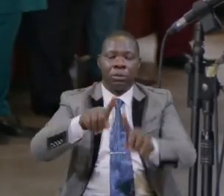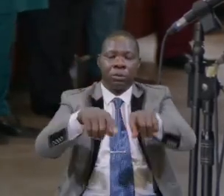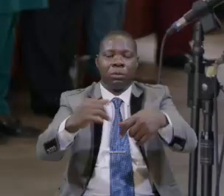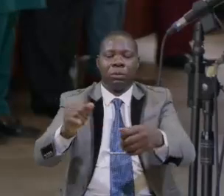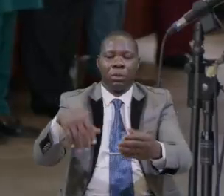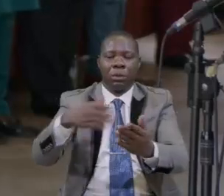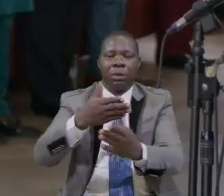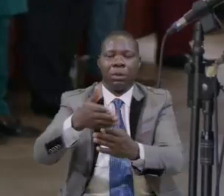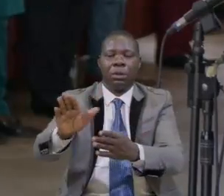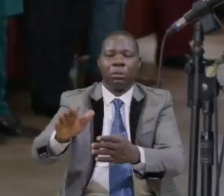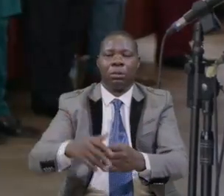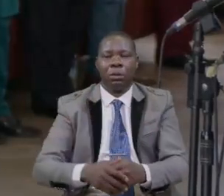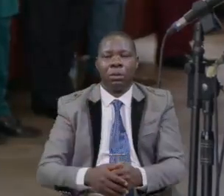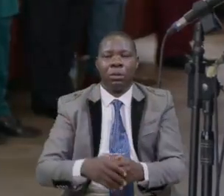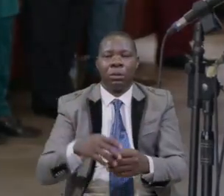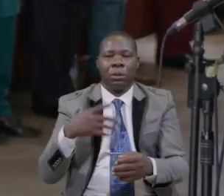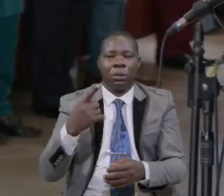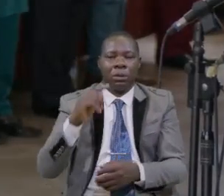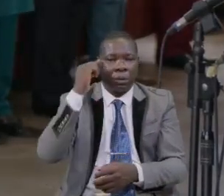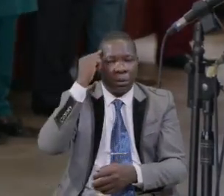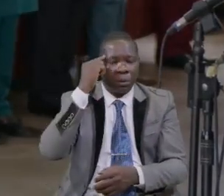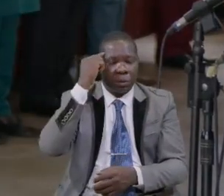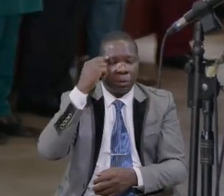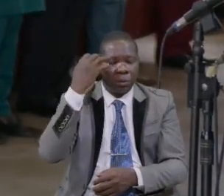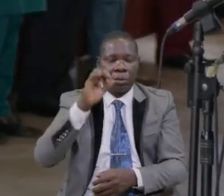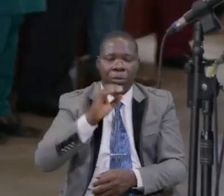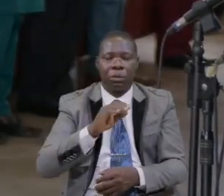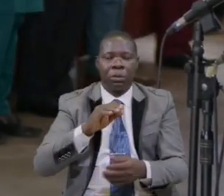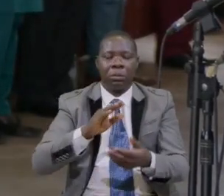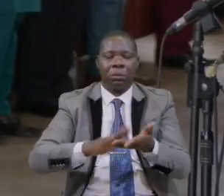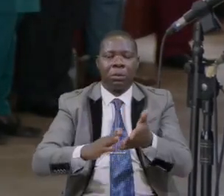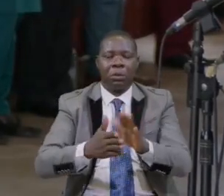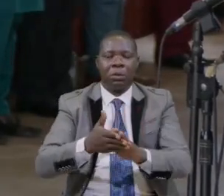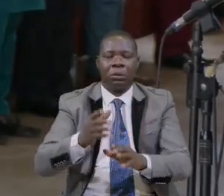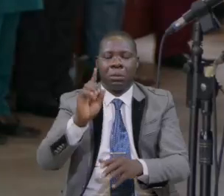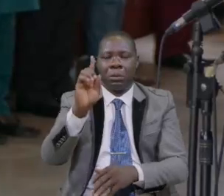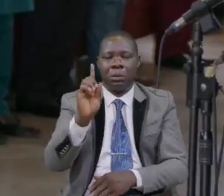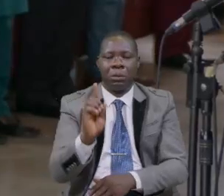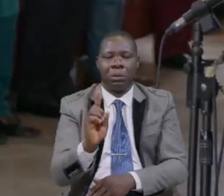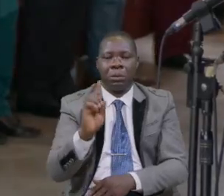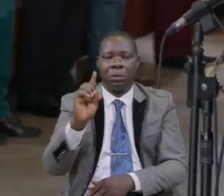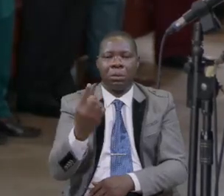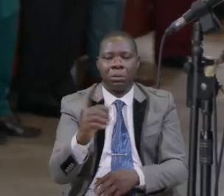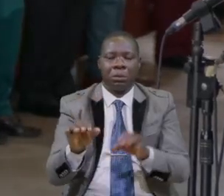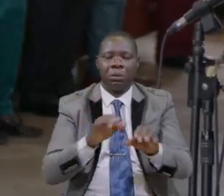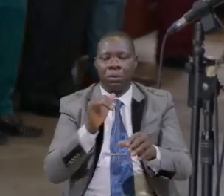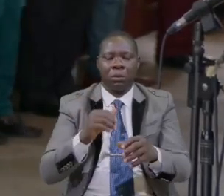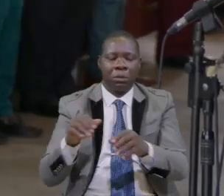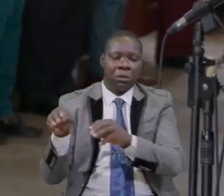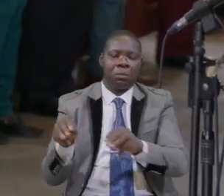the thought of being alone did not shake him.